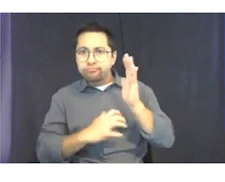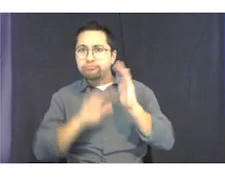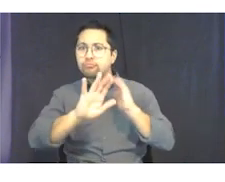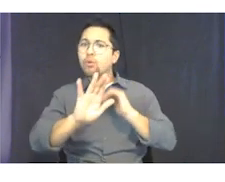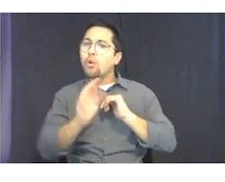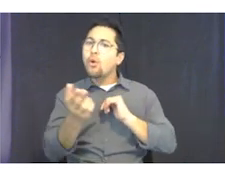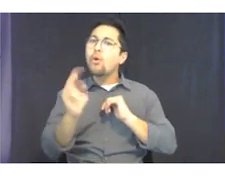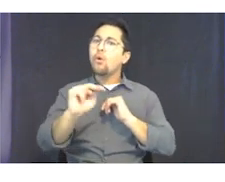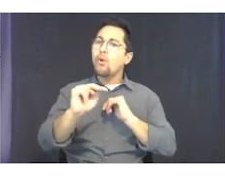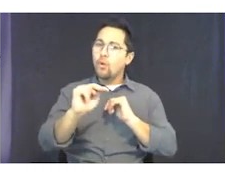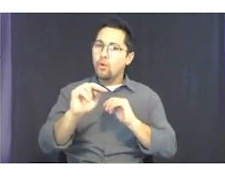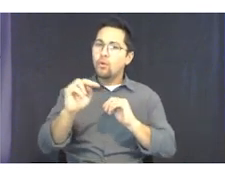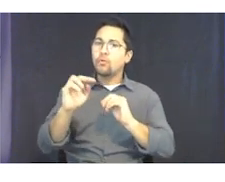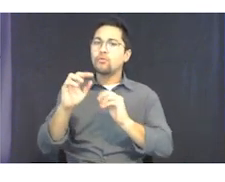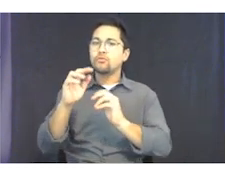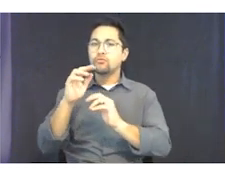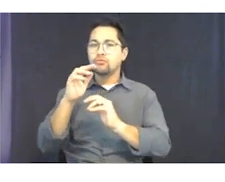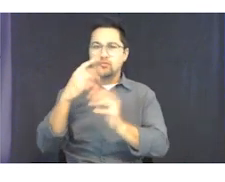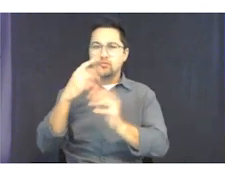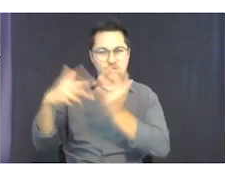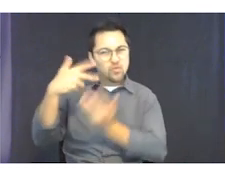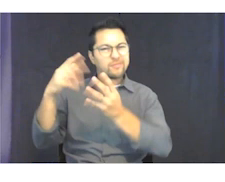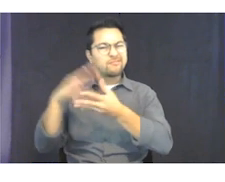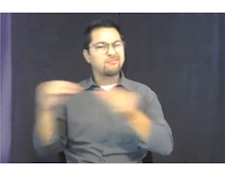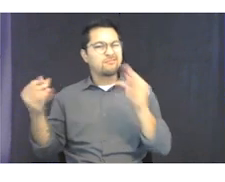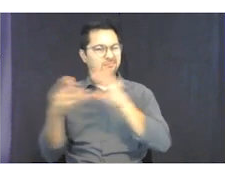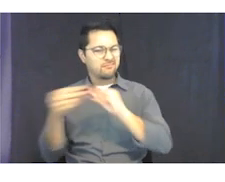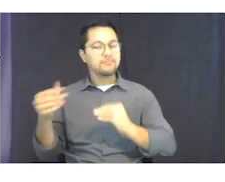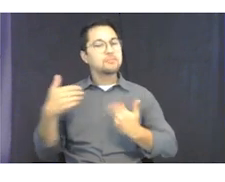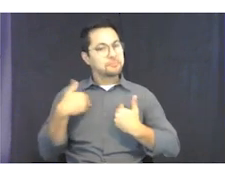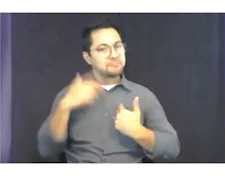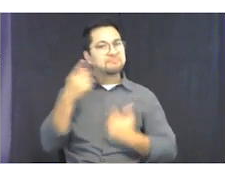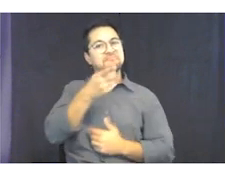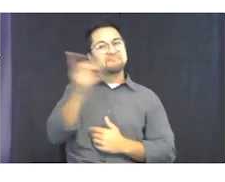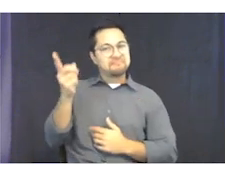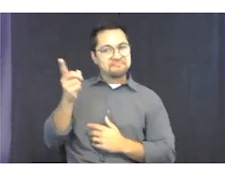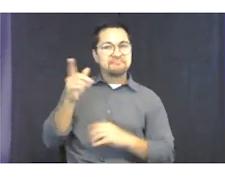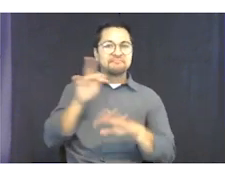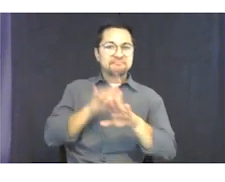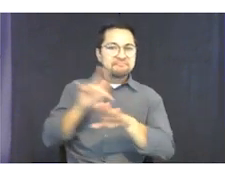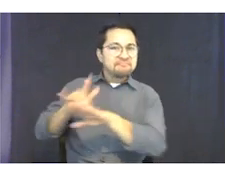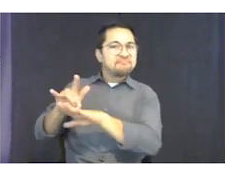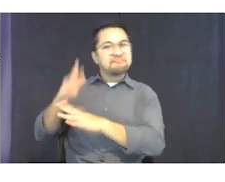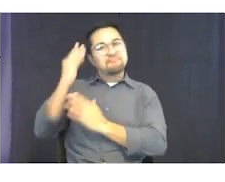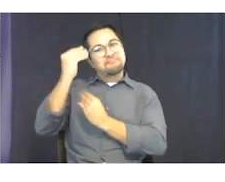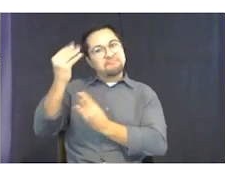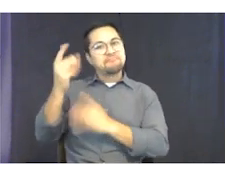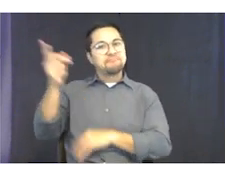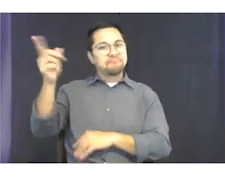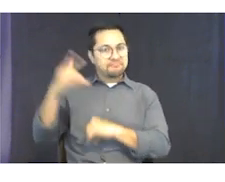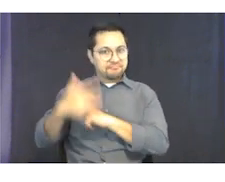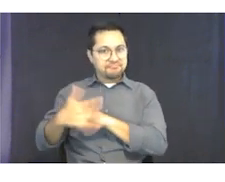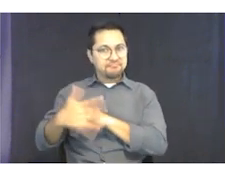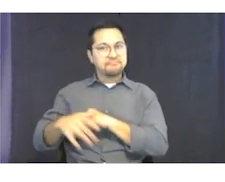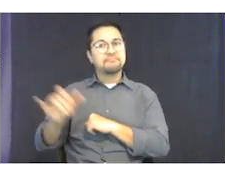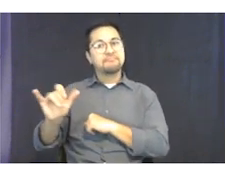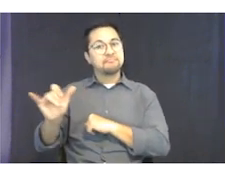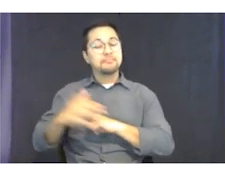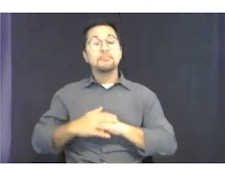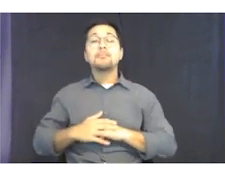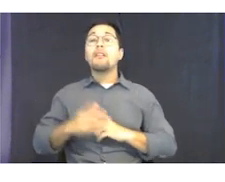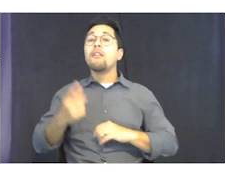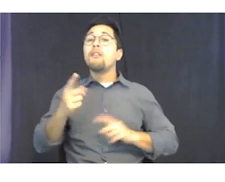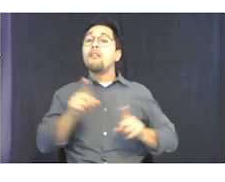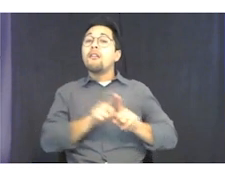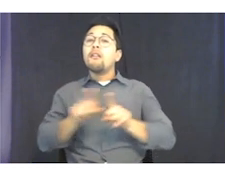story. Okay, so there are those references and resource information pieces there. And then finally,